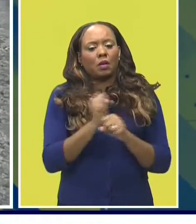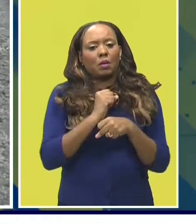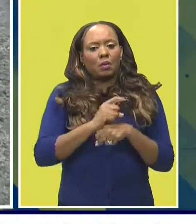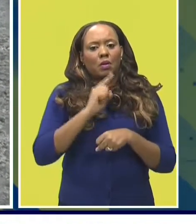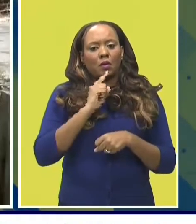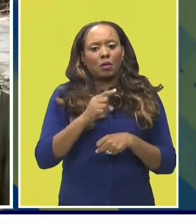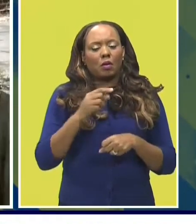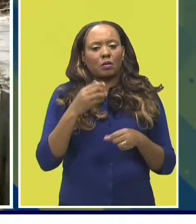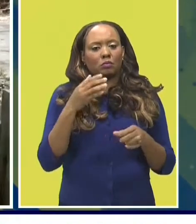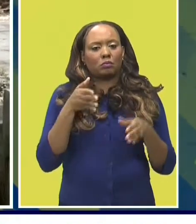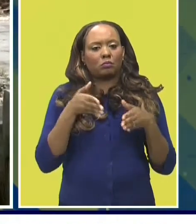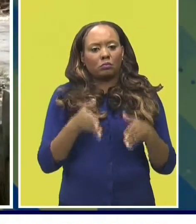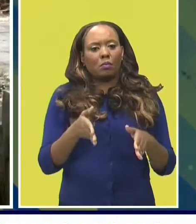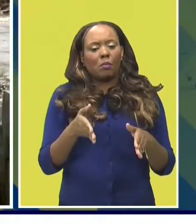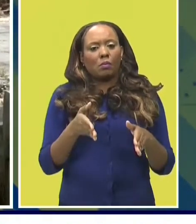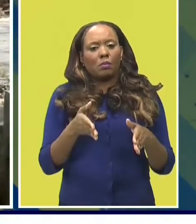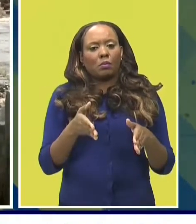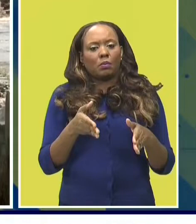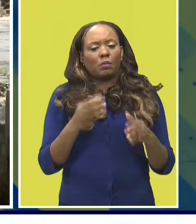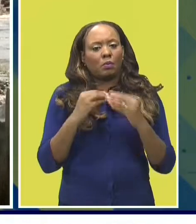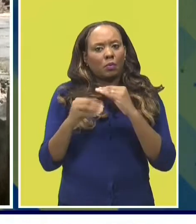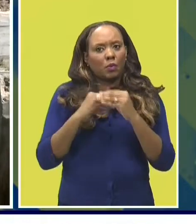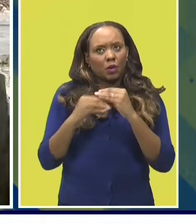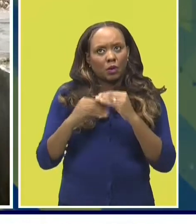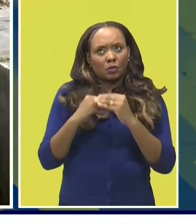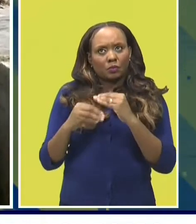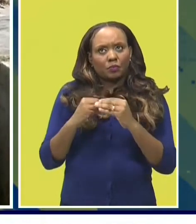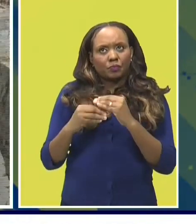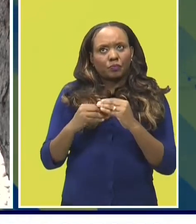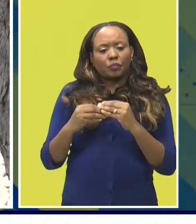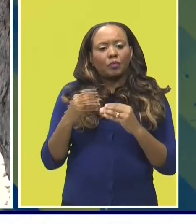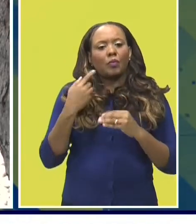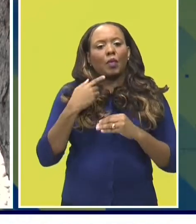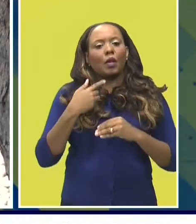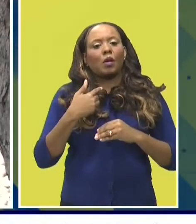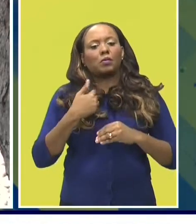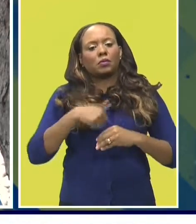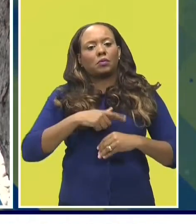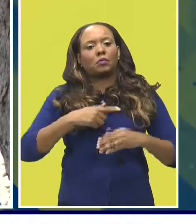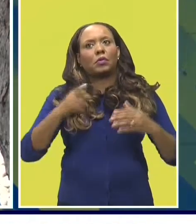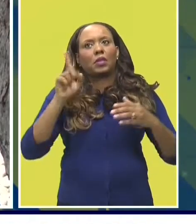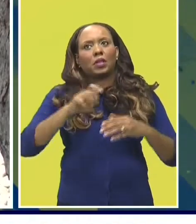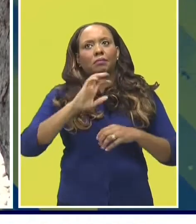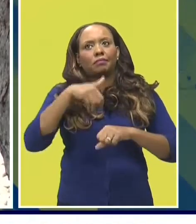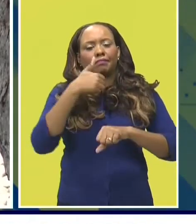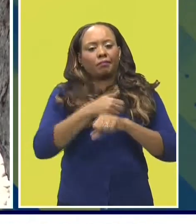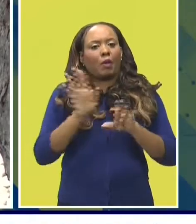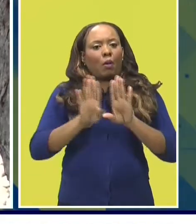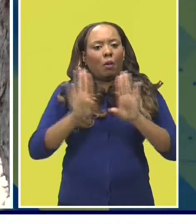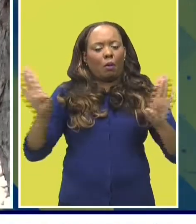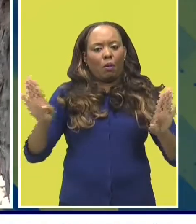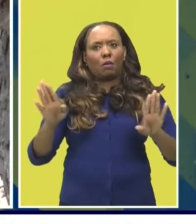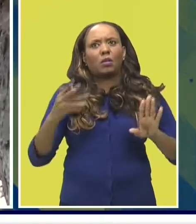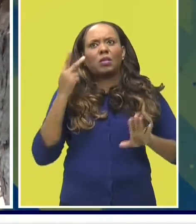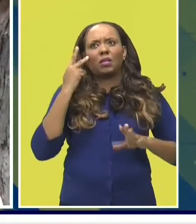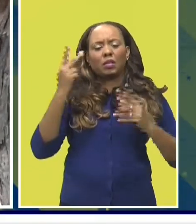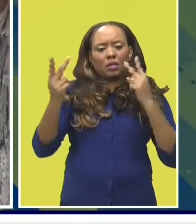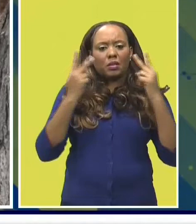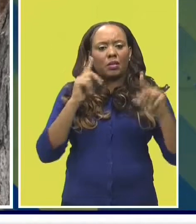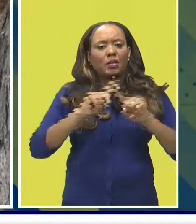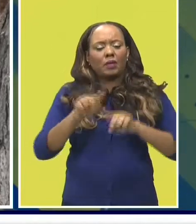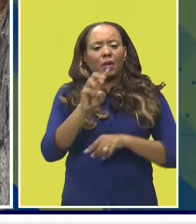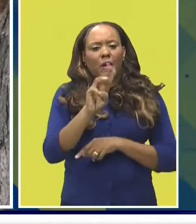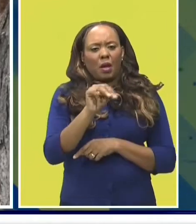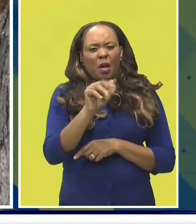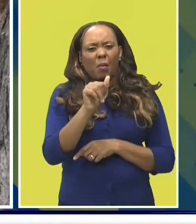through the retaining wall rather than going with a reinforced concrete retaining wall. So you see the guys here putting the mats,